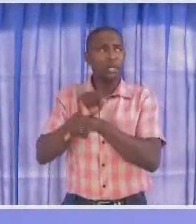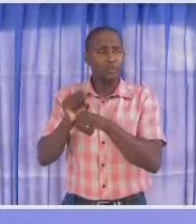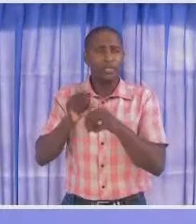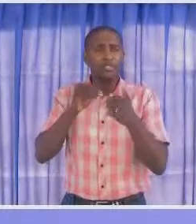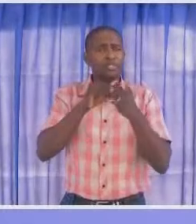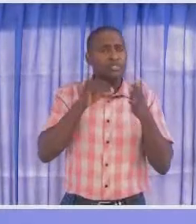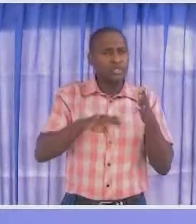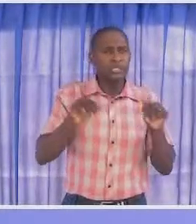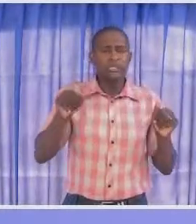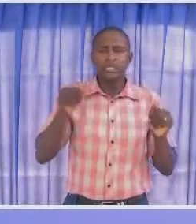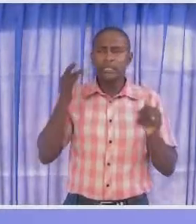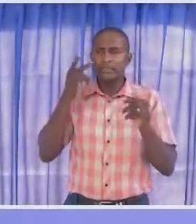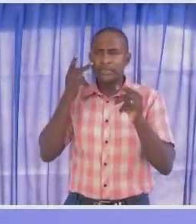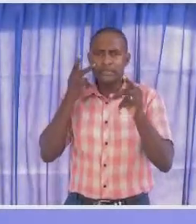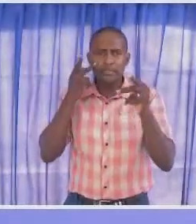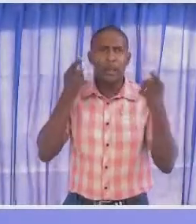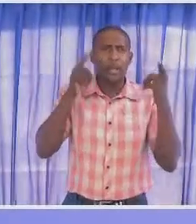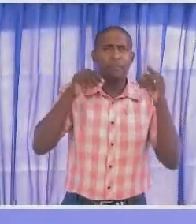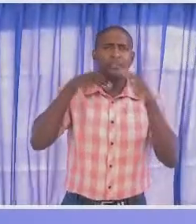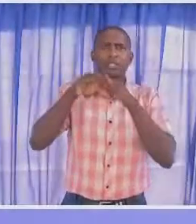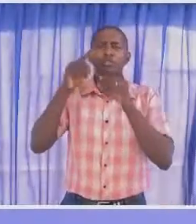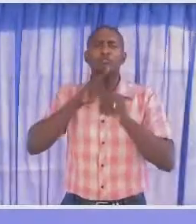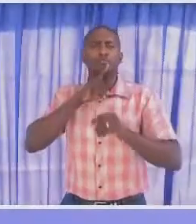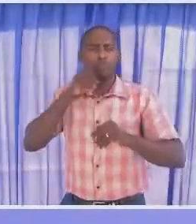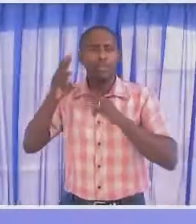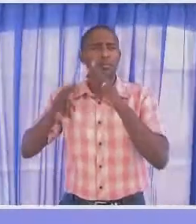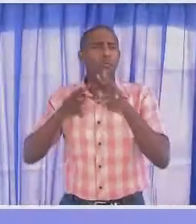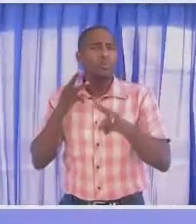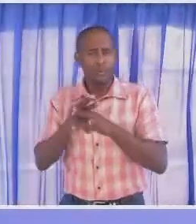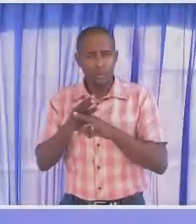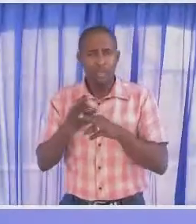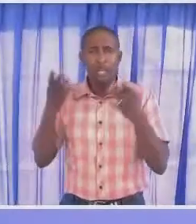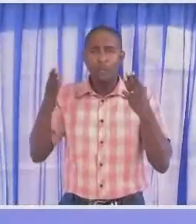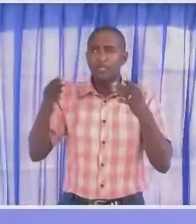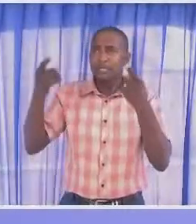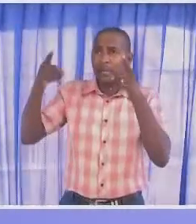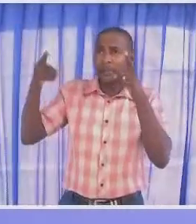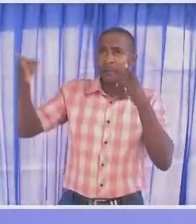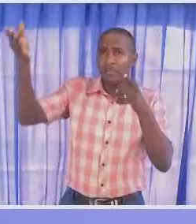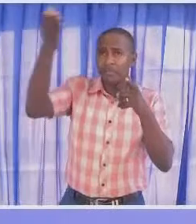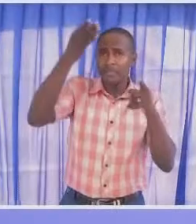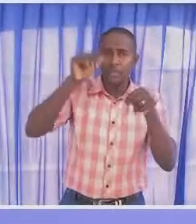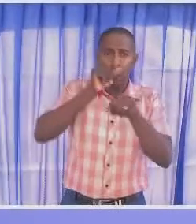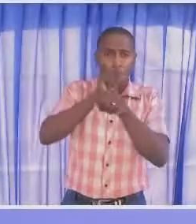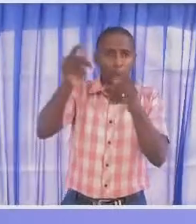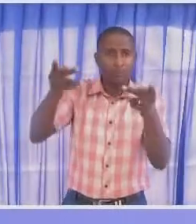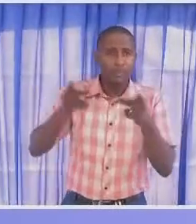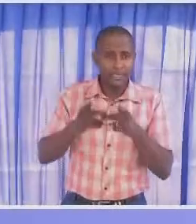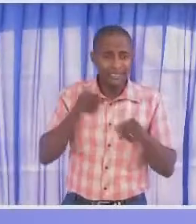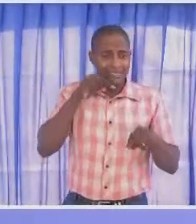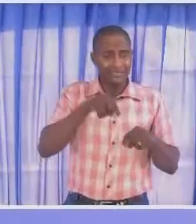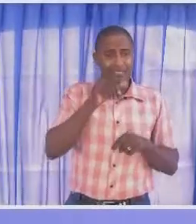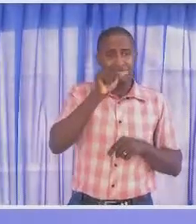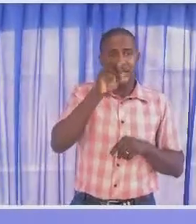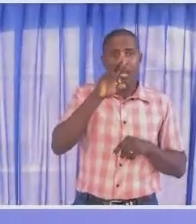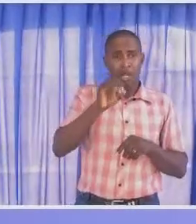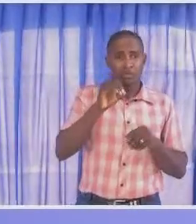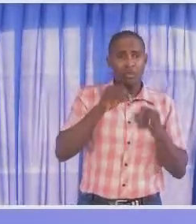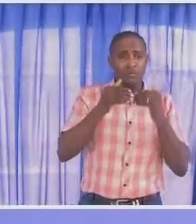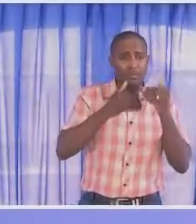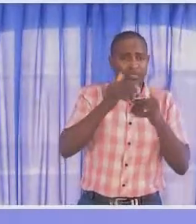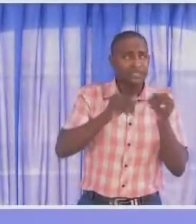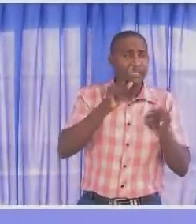see what is happening in the real world, what is actually unfolding in the workplace. This agro-processing lab is what